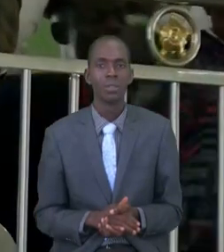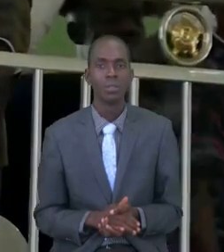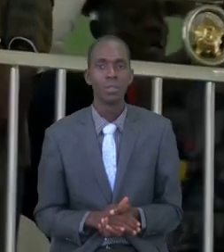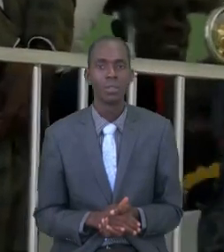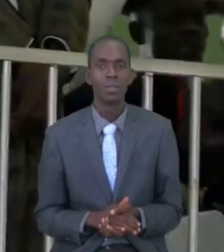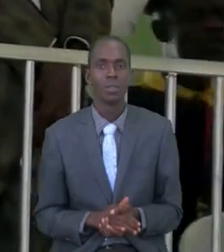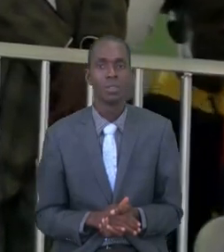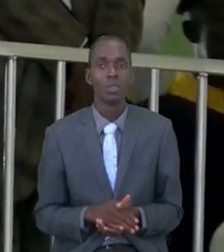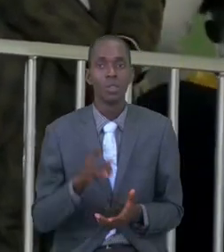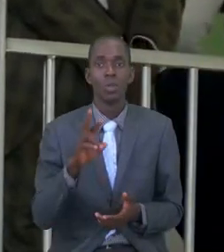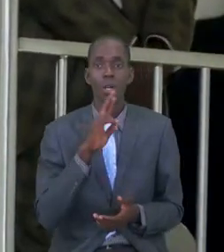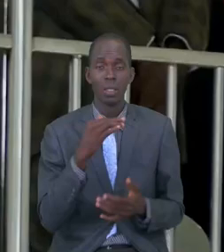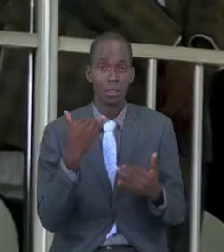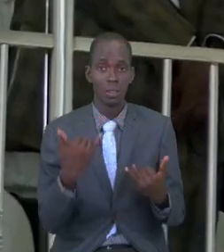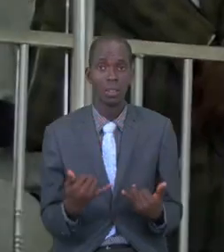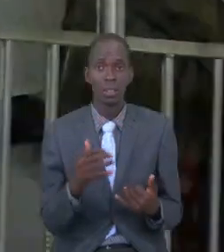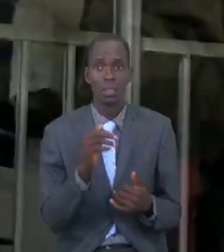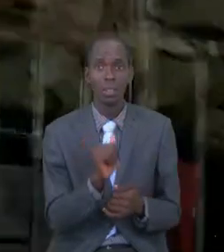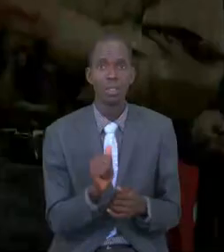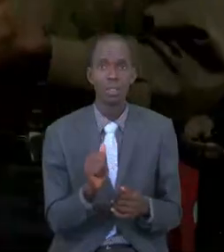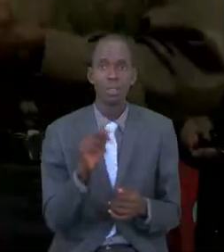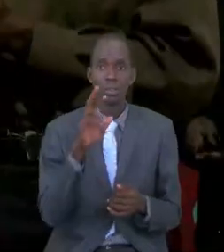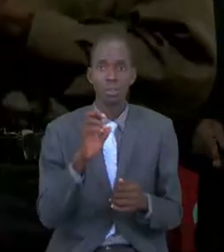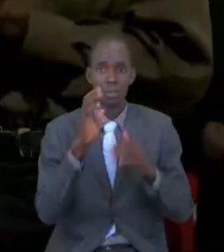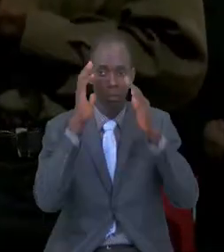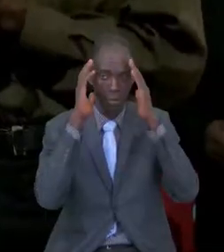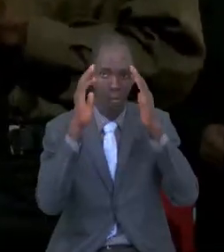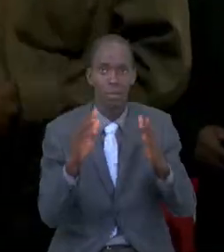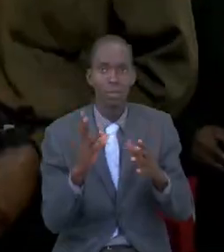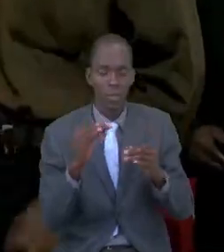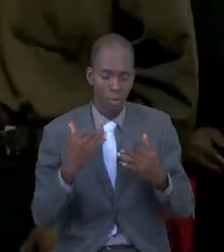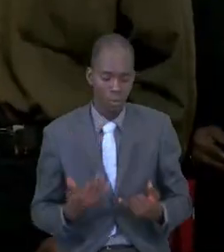You are focused on the present and the future.